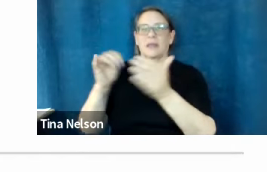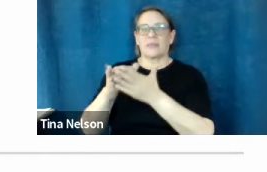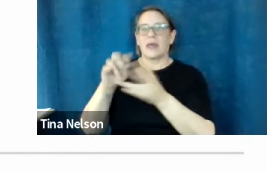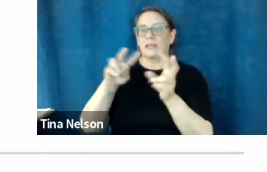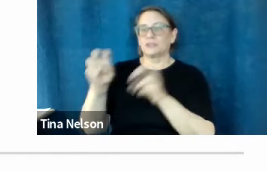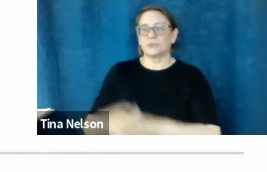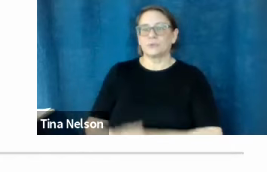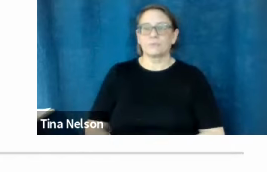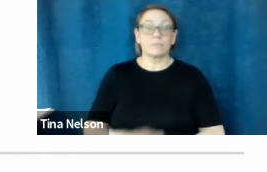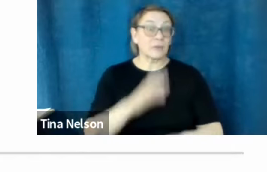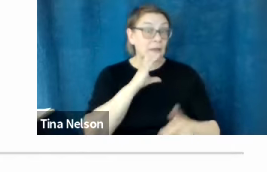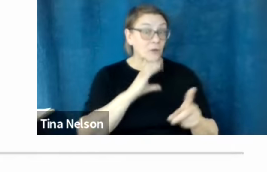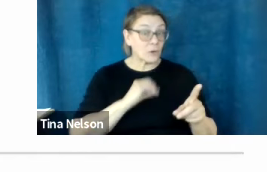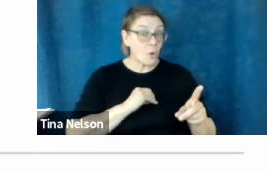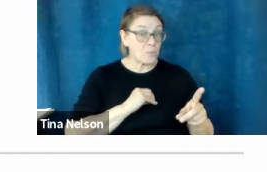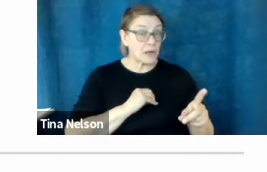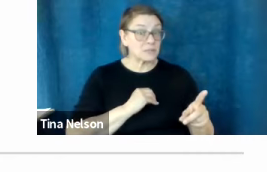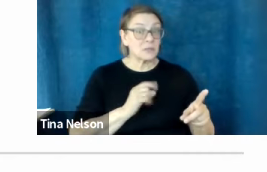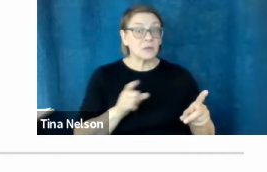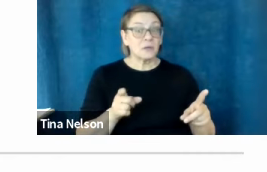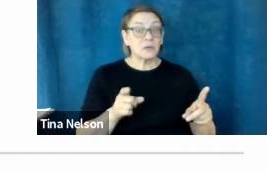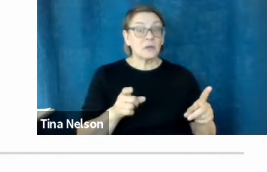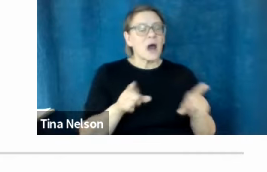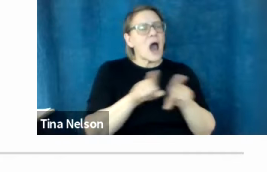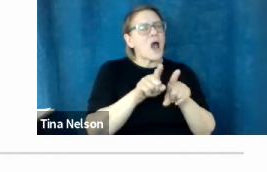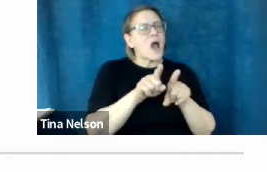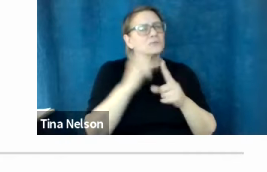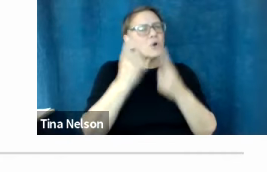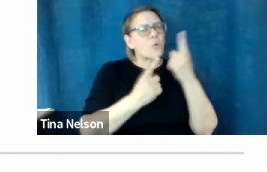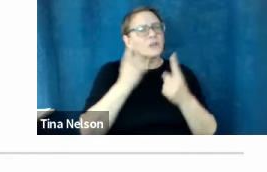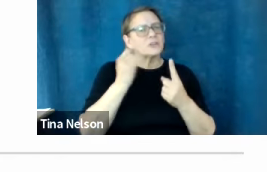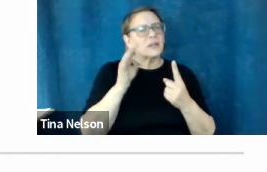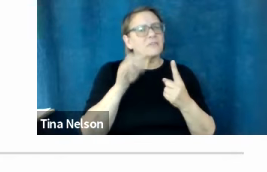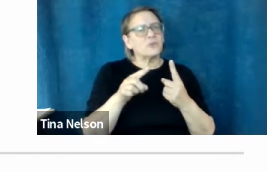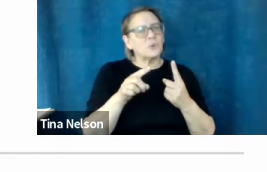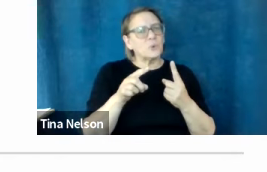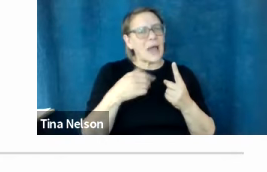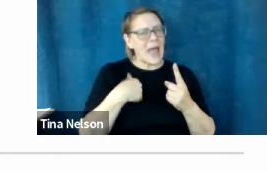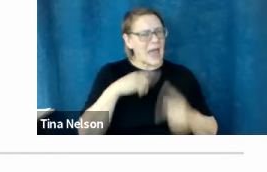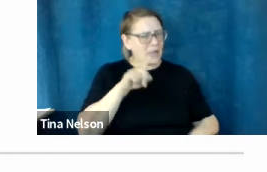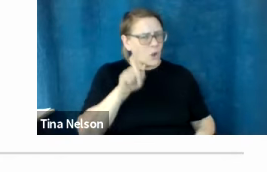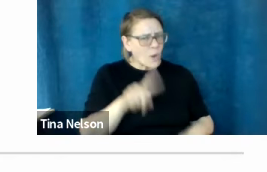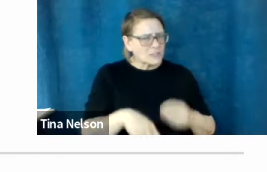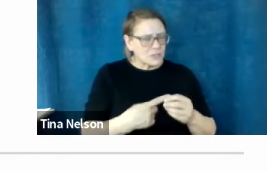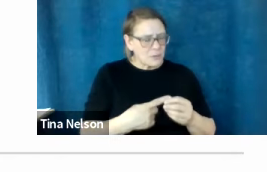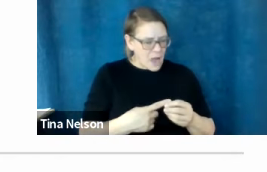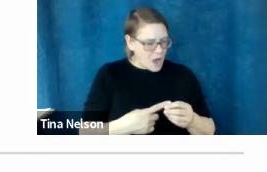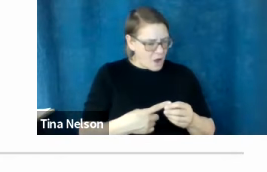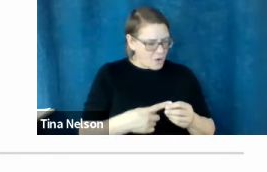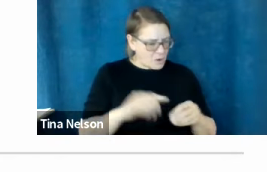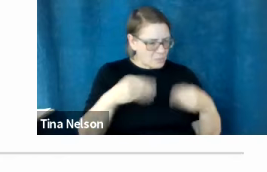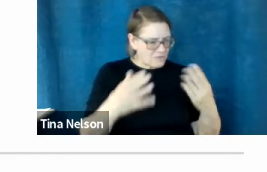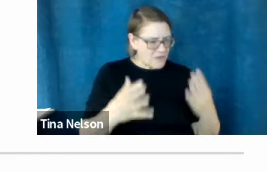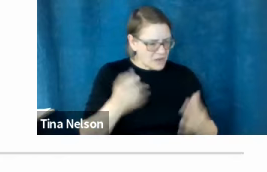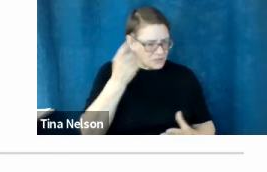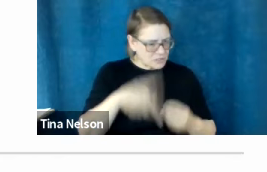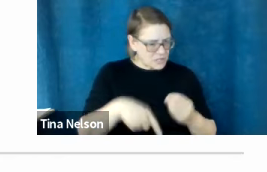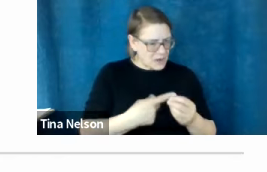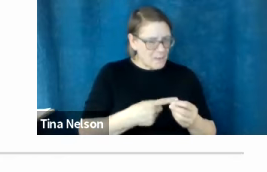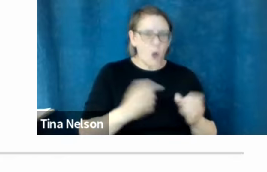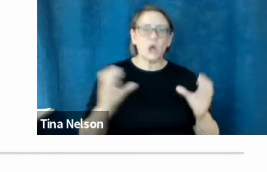Well, and I, I also would wonder, I wonder if you've got to a question about whether providers understand about